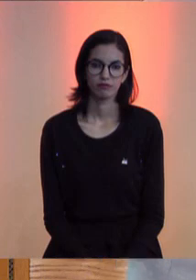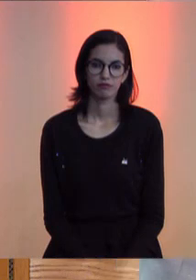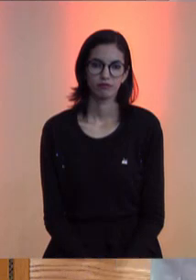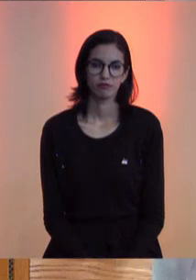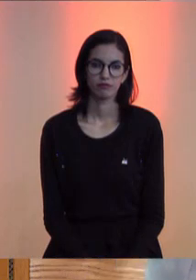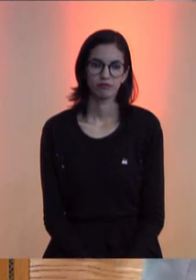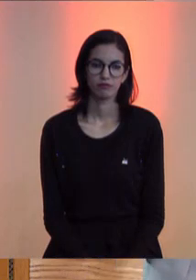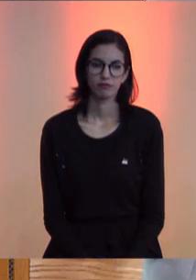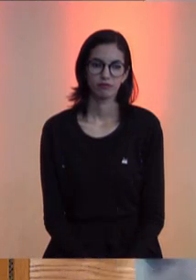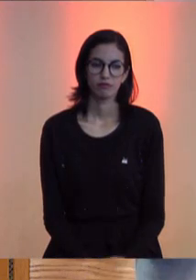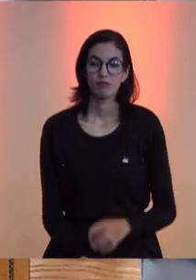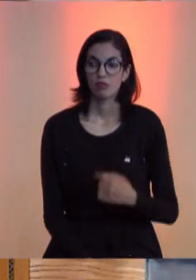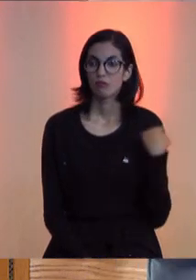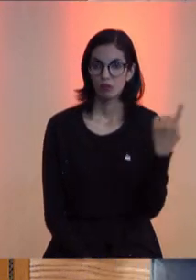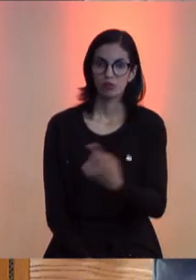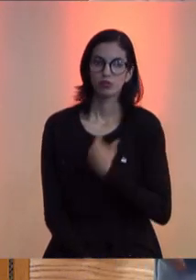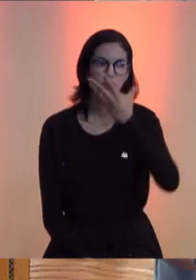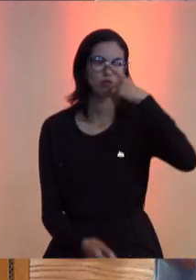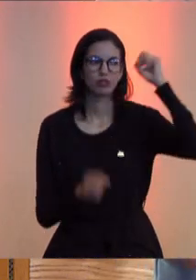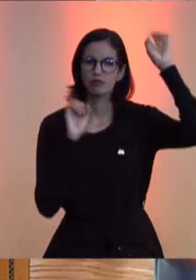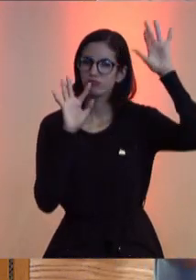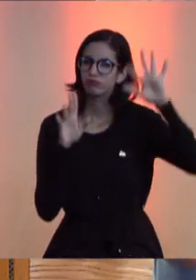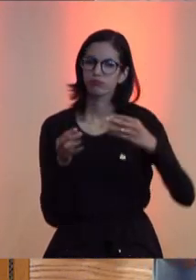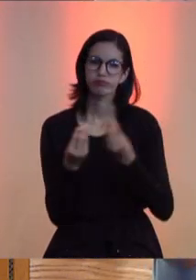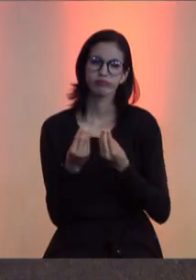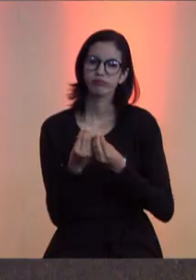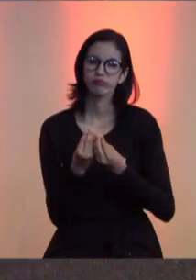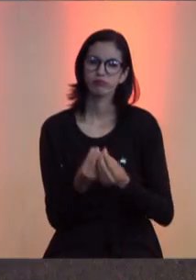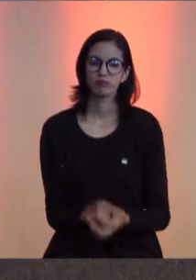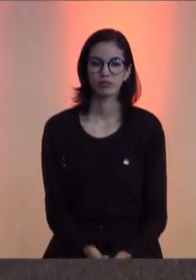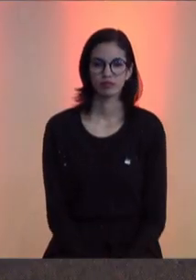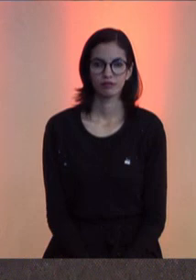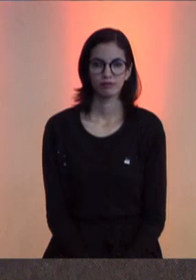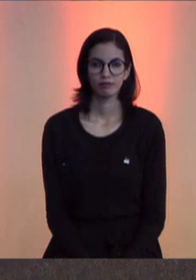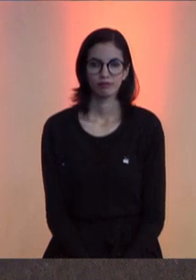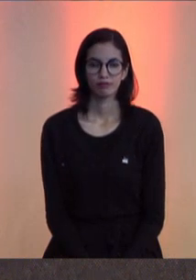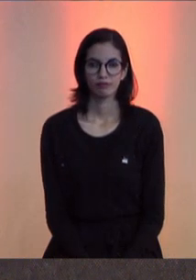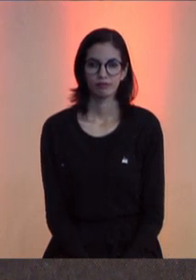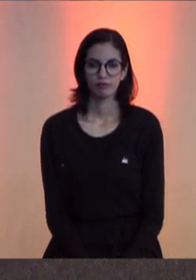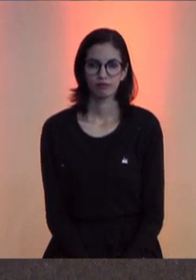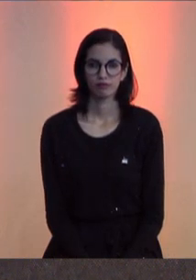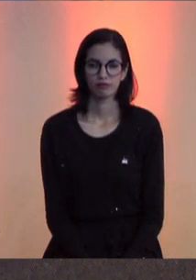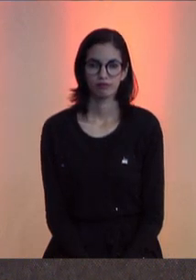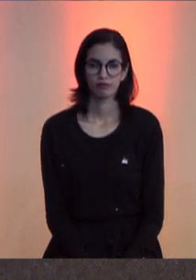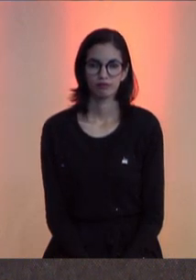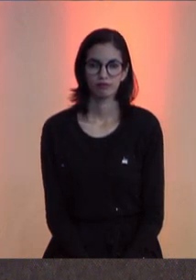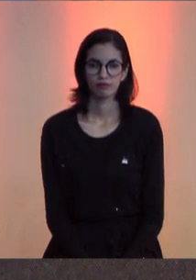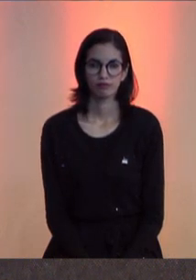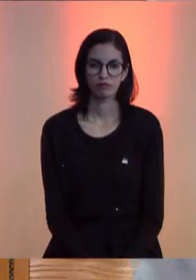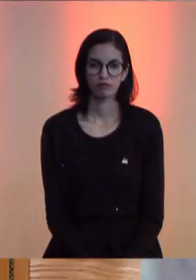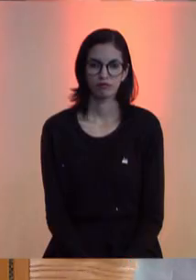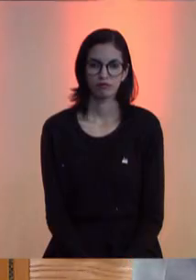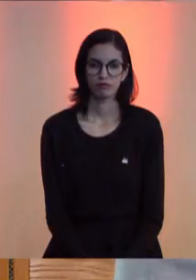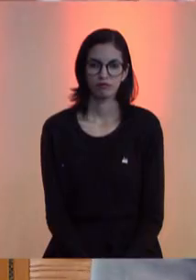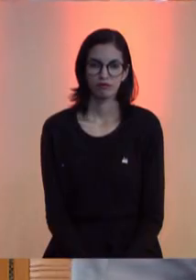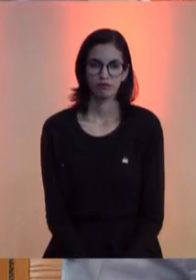ha hecho tanto por mí. Why? Because he woke me up this morning. He woke porque, me up porque